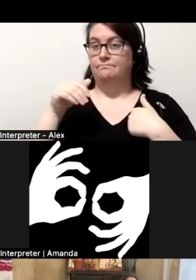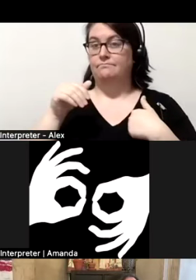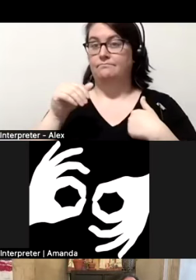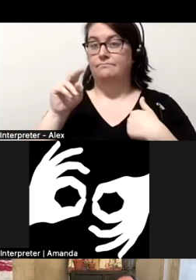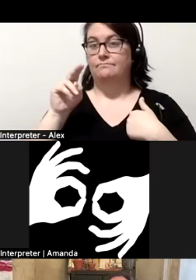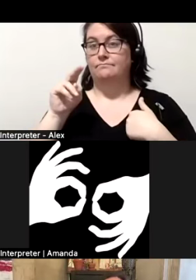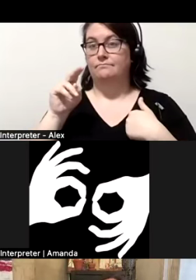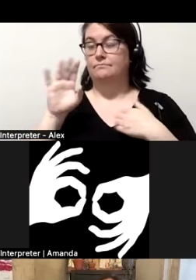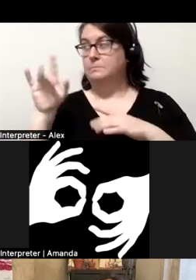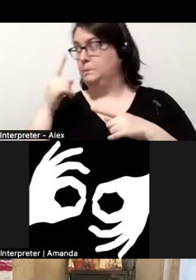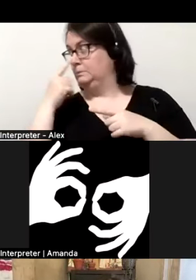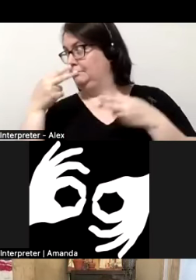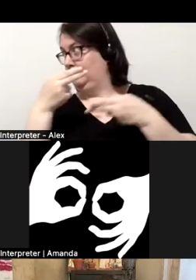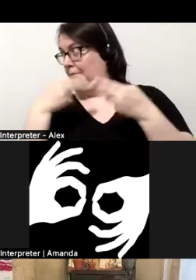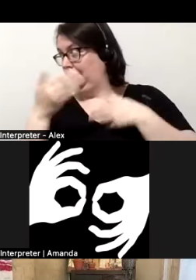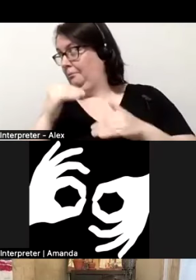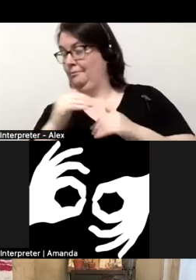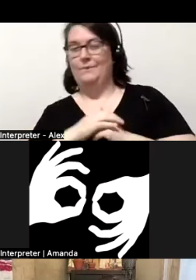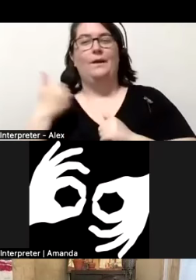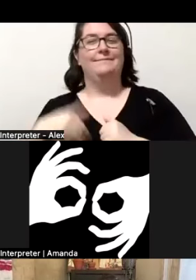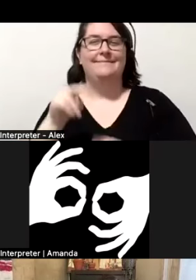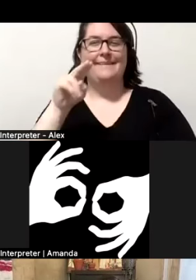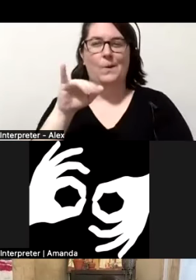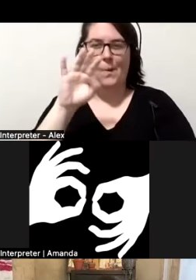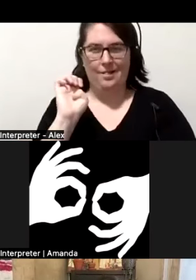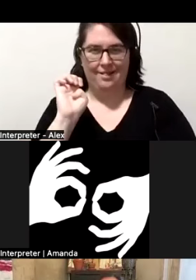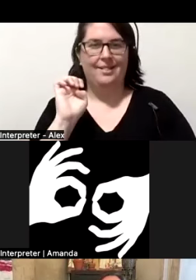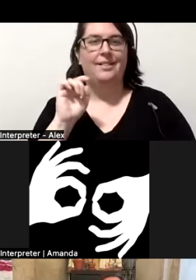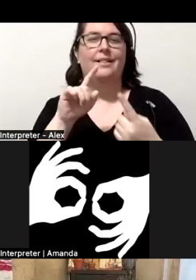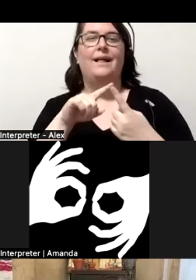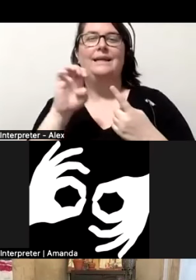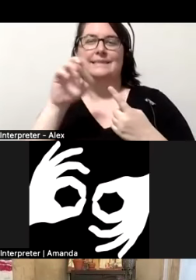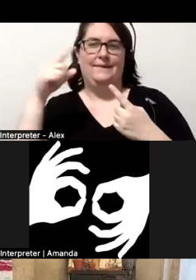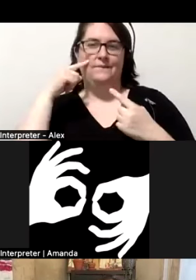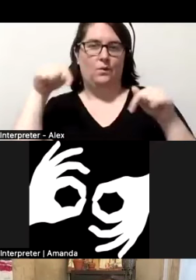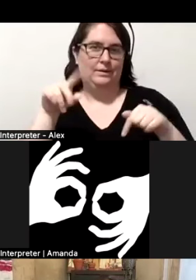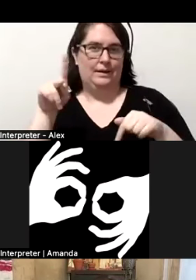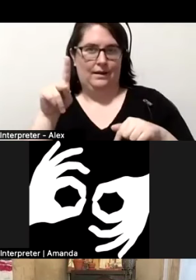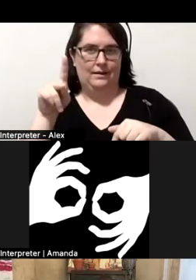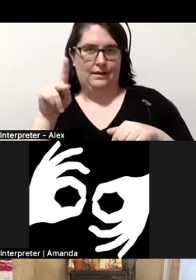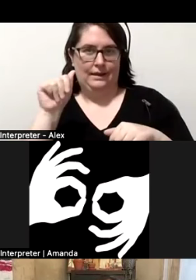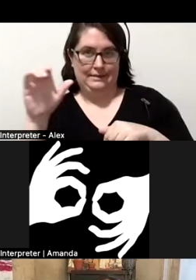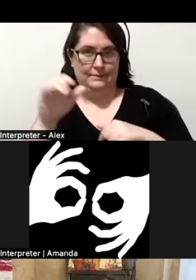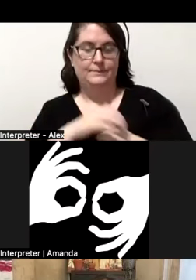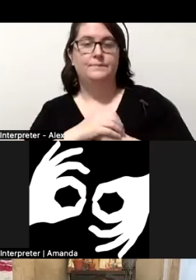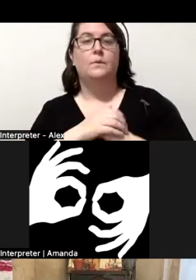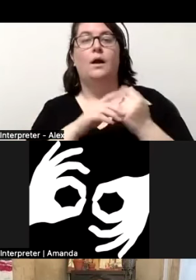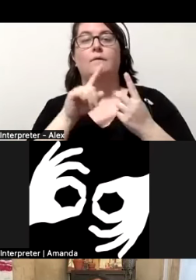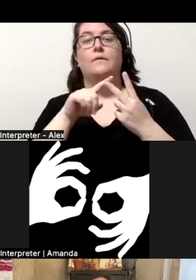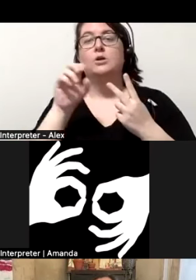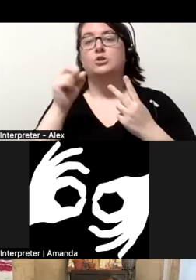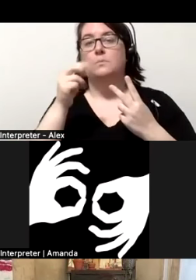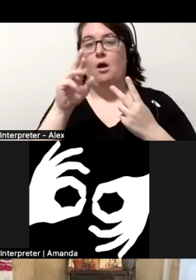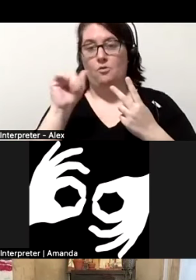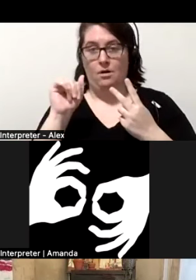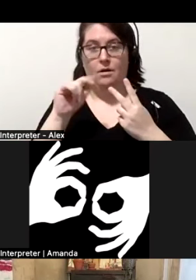change the slide, please. So I am Nicole Daniels. I'm the Executive Director of the KAC. We also have Shamara Peart,